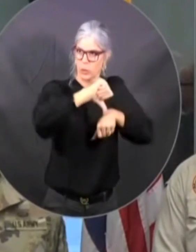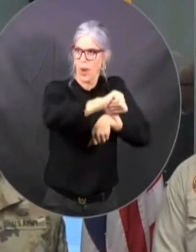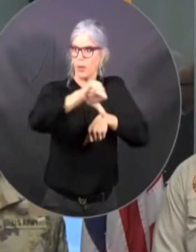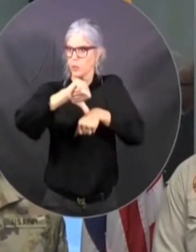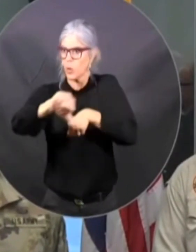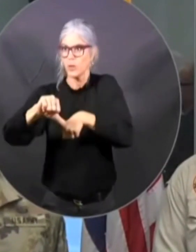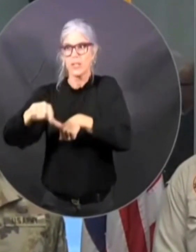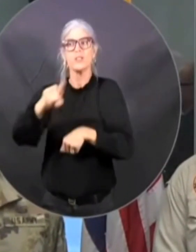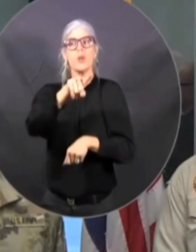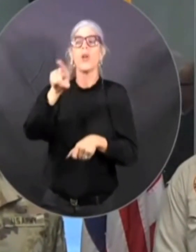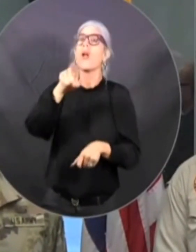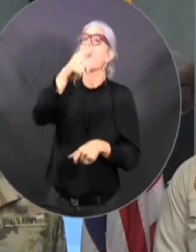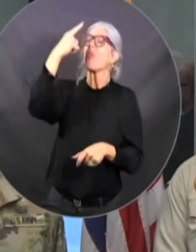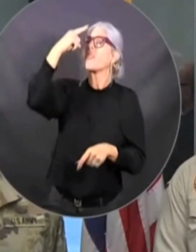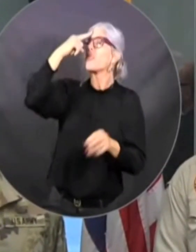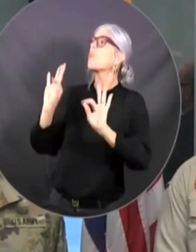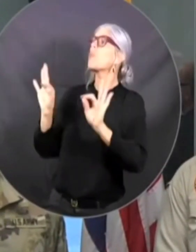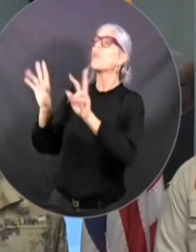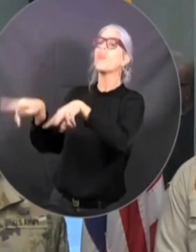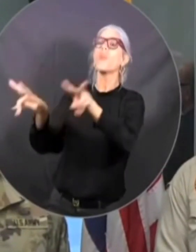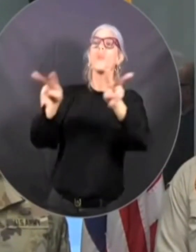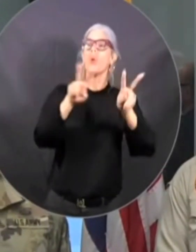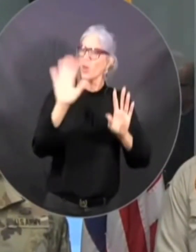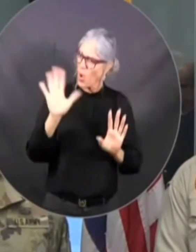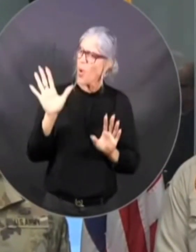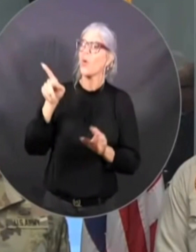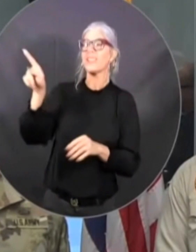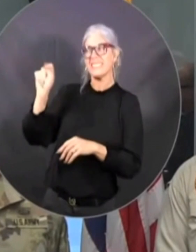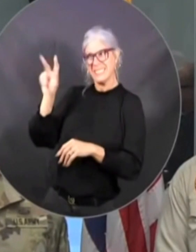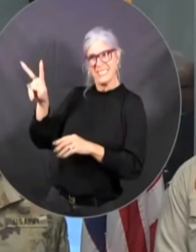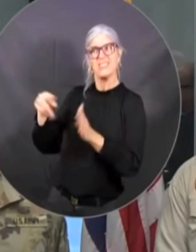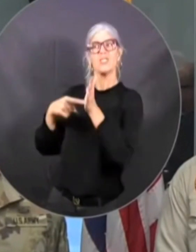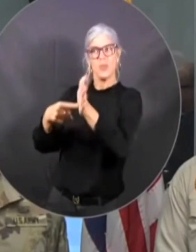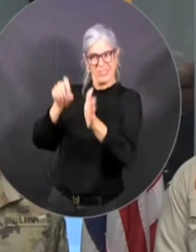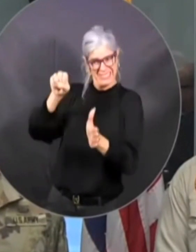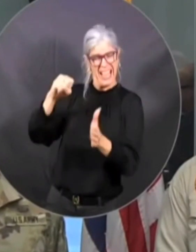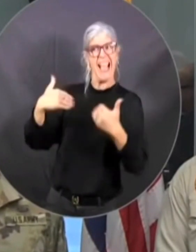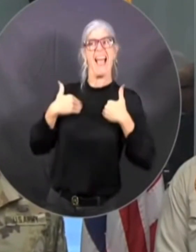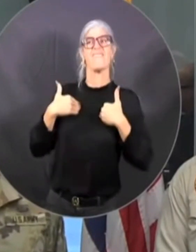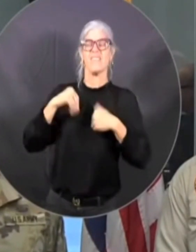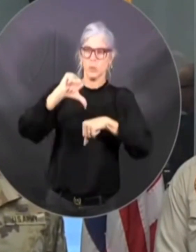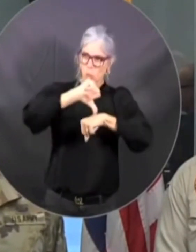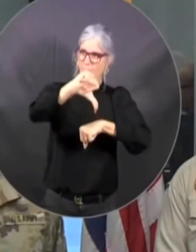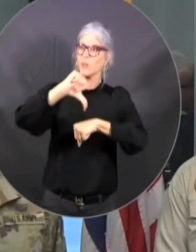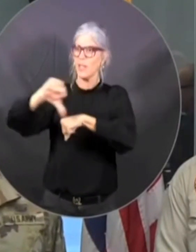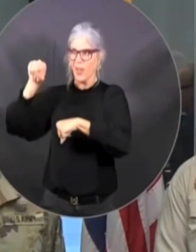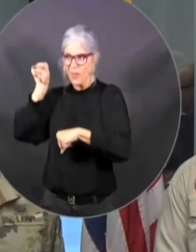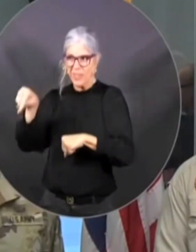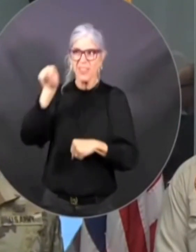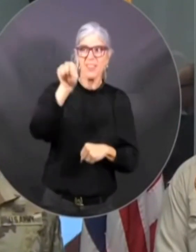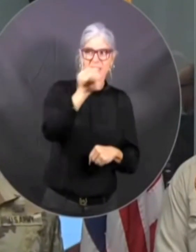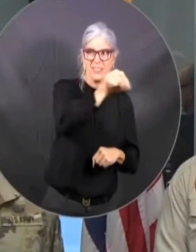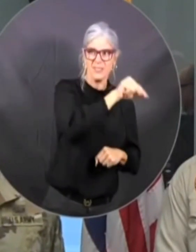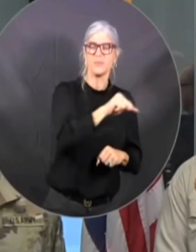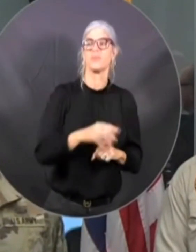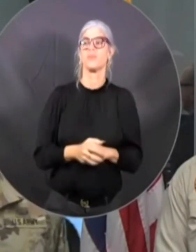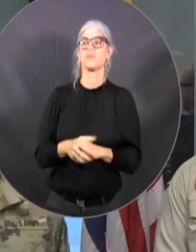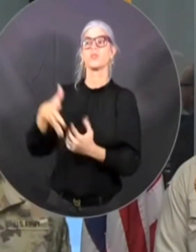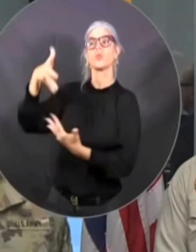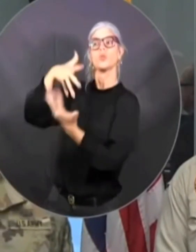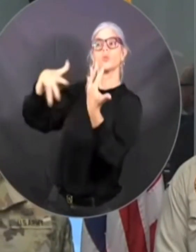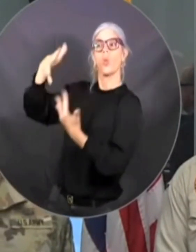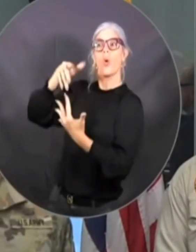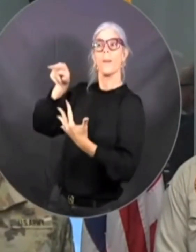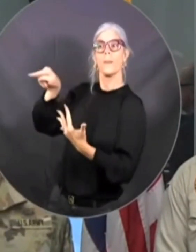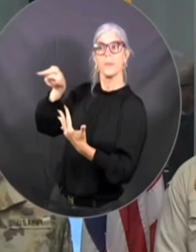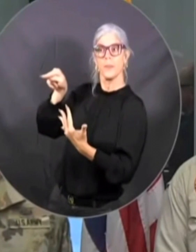of Western Florida. So you could expect a lot of flooding on this one. Situations. When the storm passes, do not drive in flooded